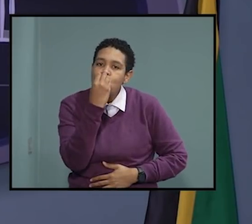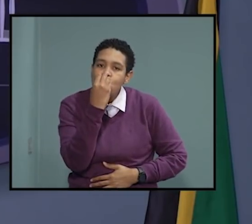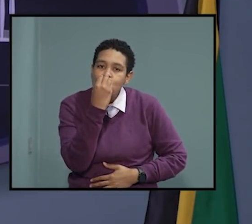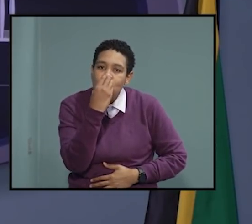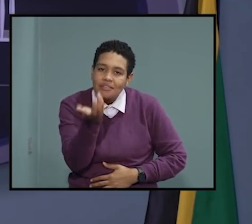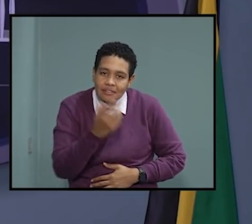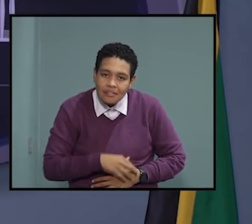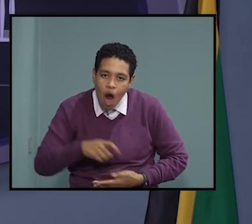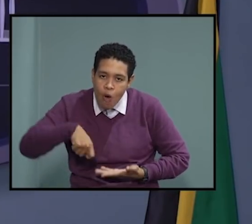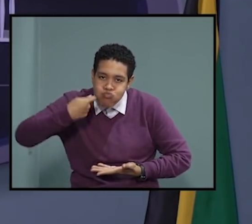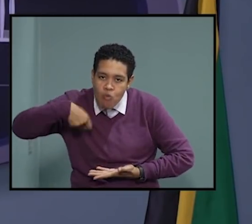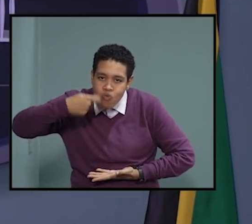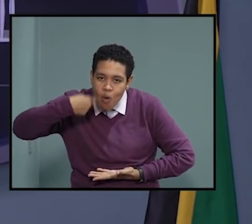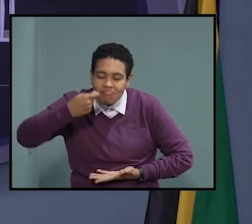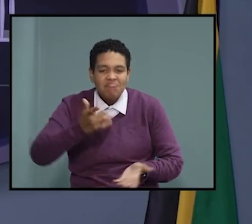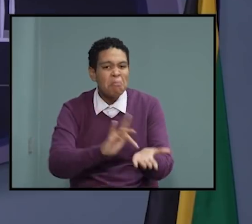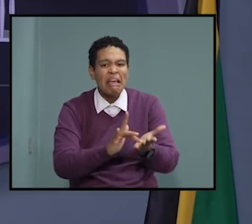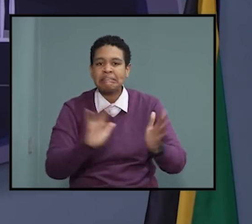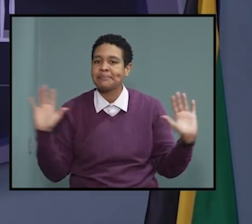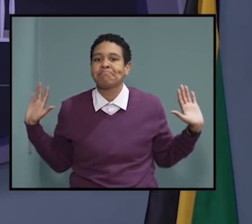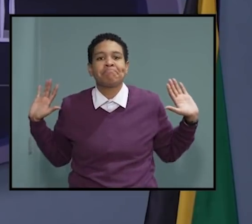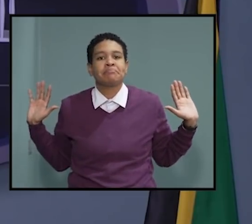and medicine.